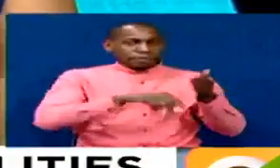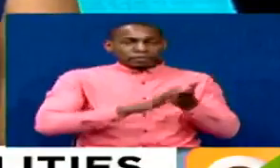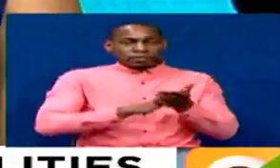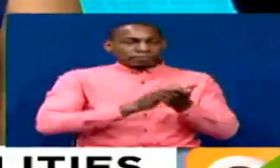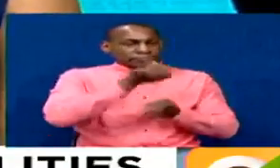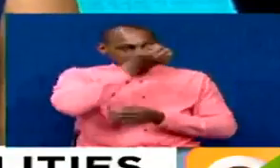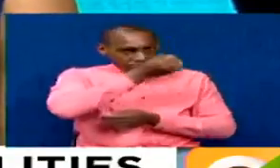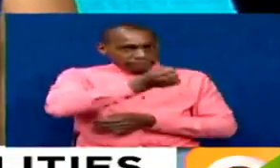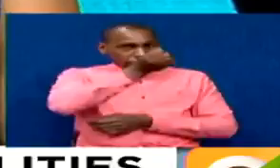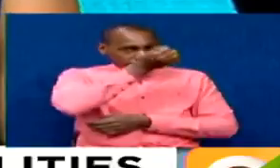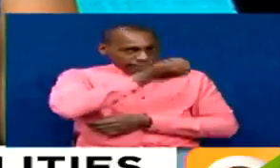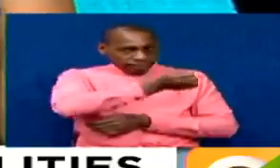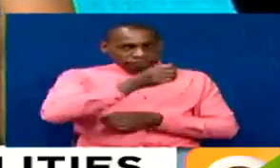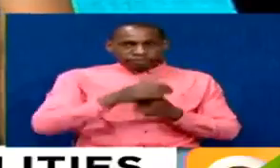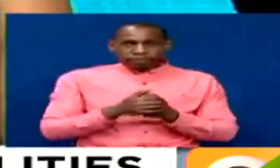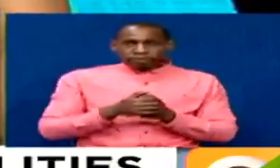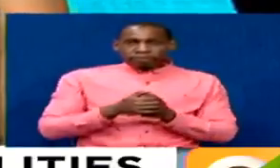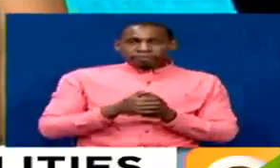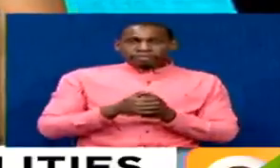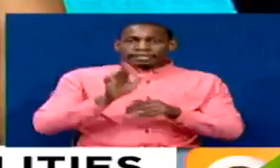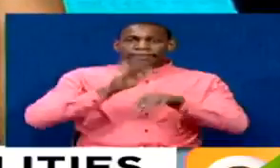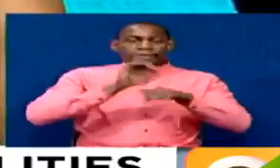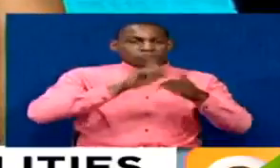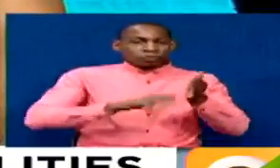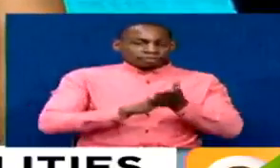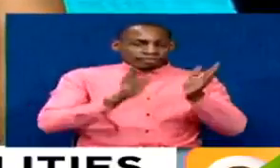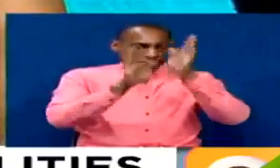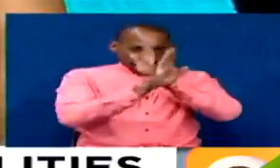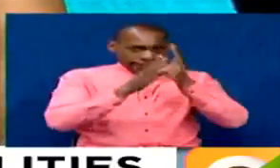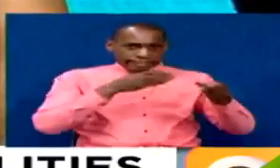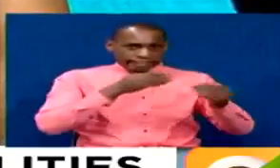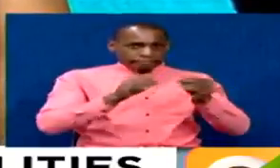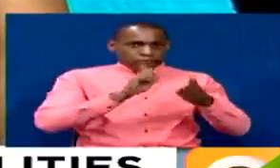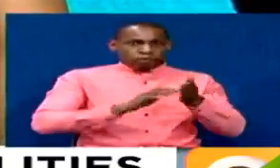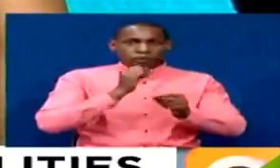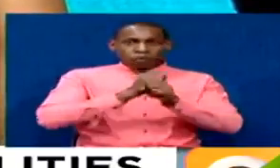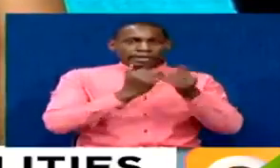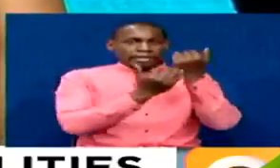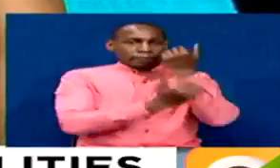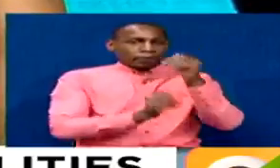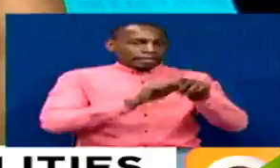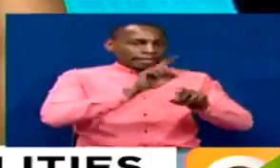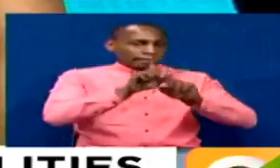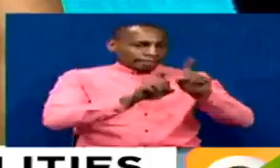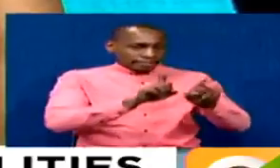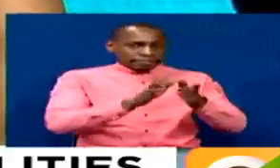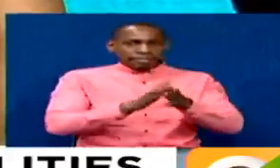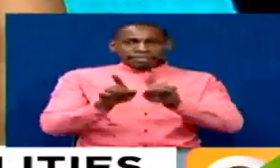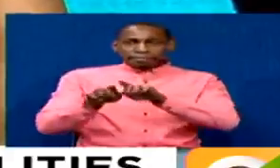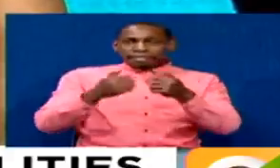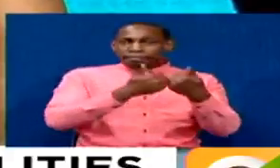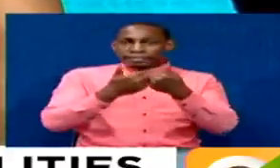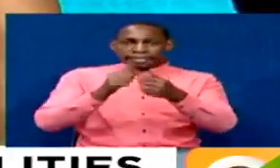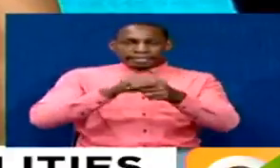they often go undetected. The ripple effect of these hidden disabilities is poor performance in exams and the